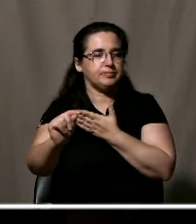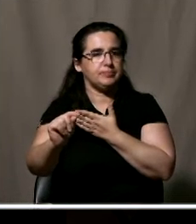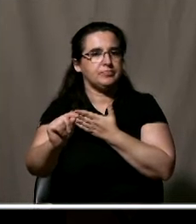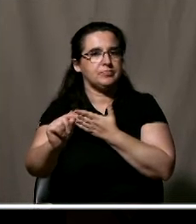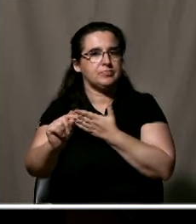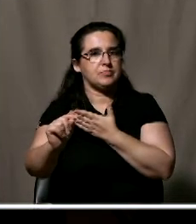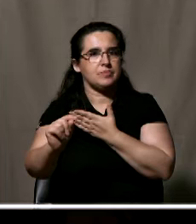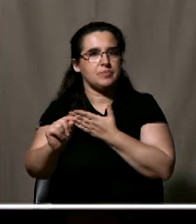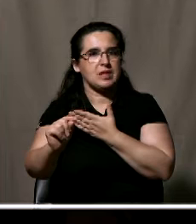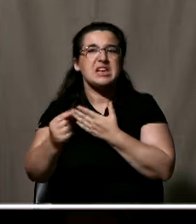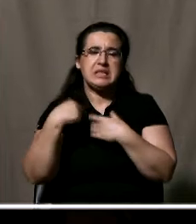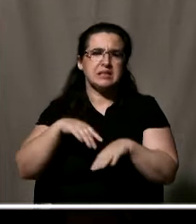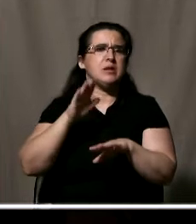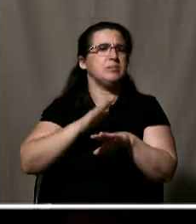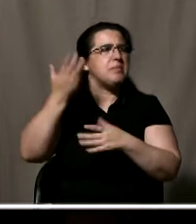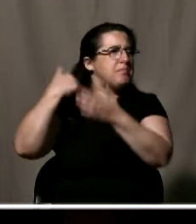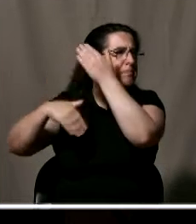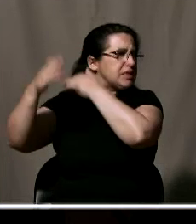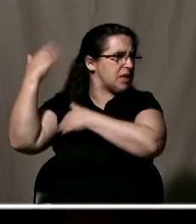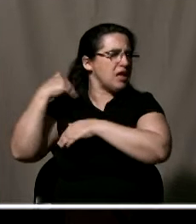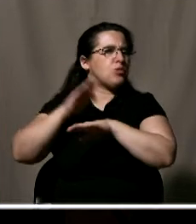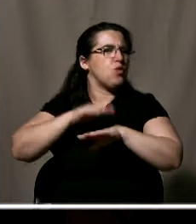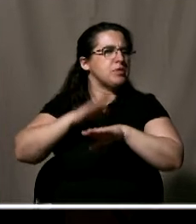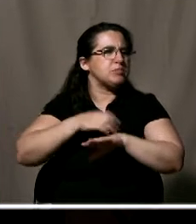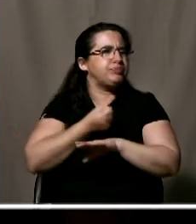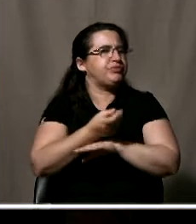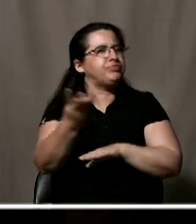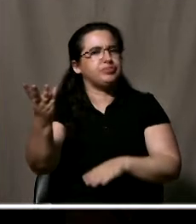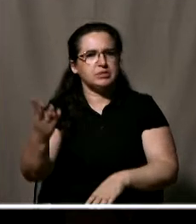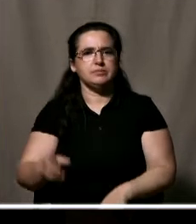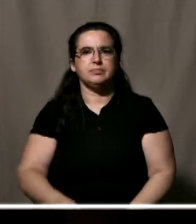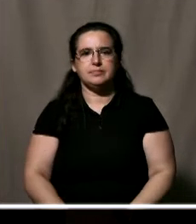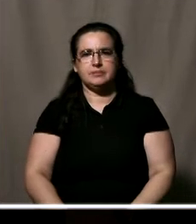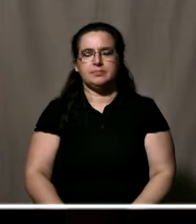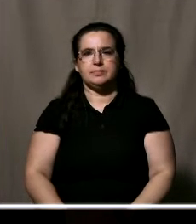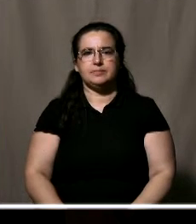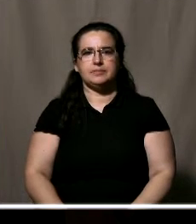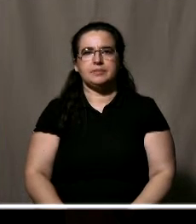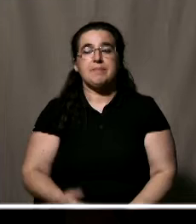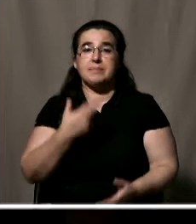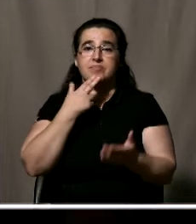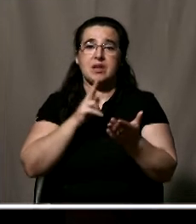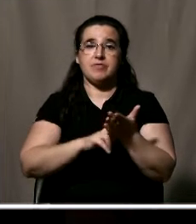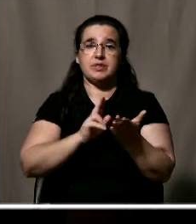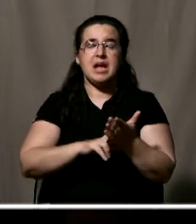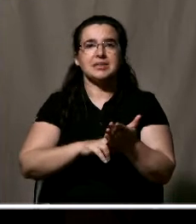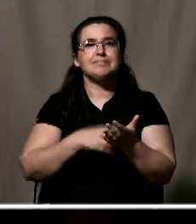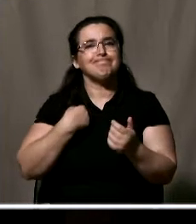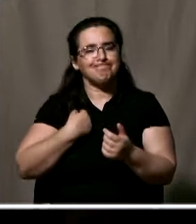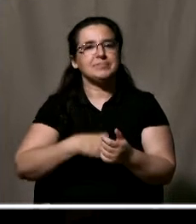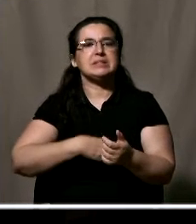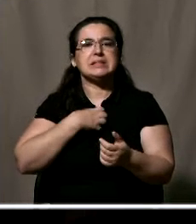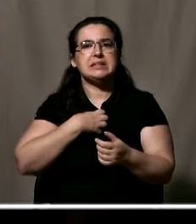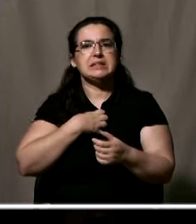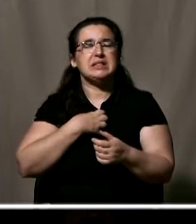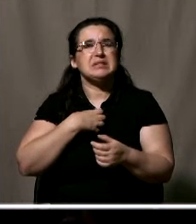tinha muitas culpas sobre o seu passado. Filled with thoughts of that he had no future. E ele, na verdade, tinha esse sentimento de que ele não tinha